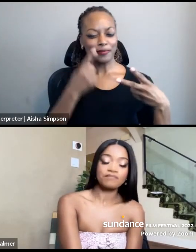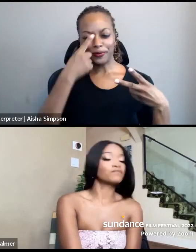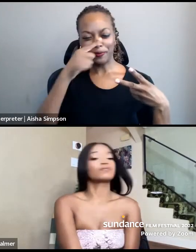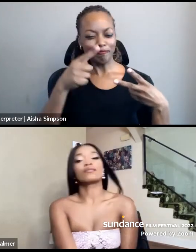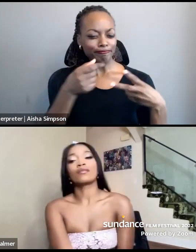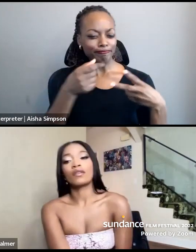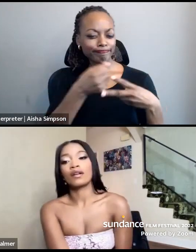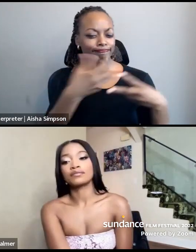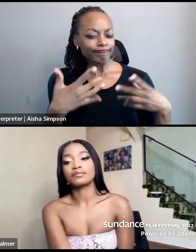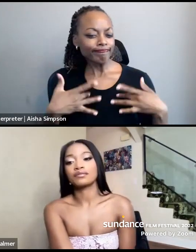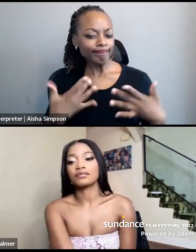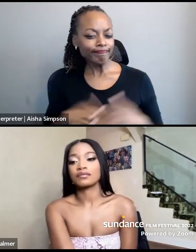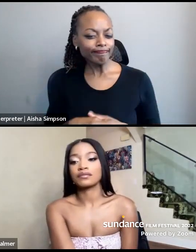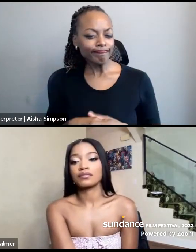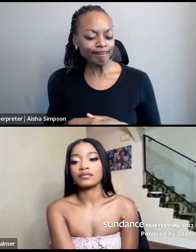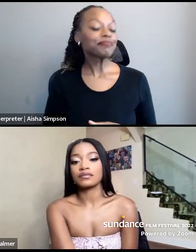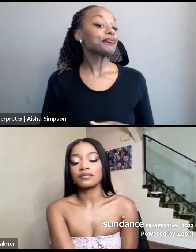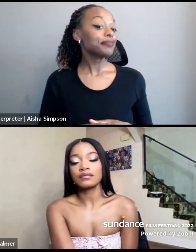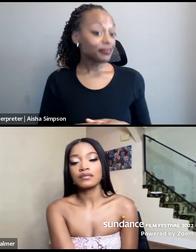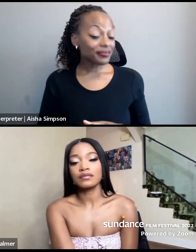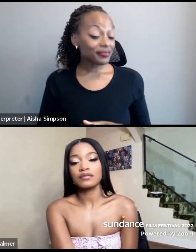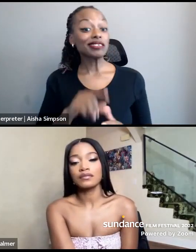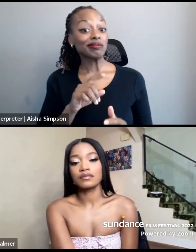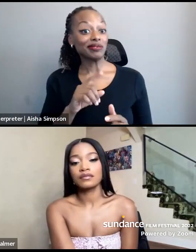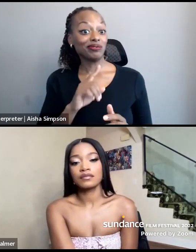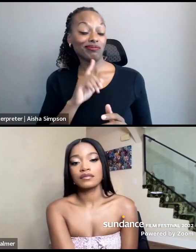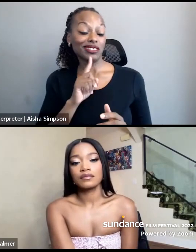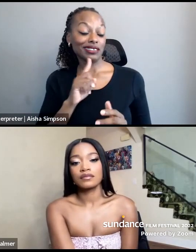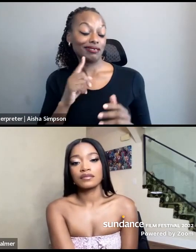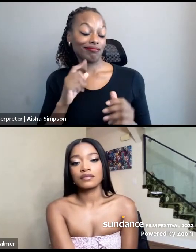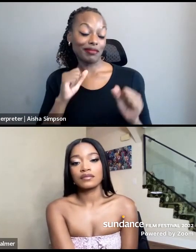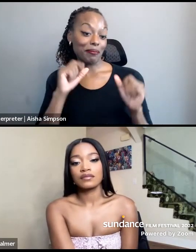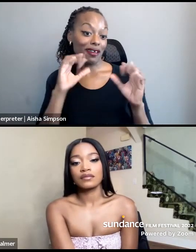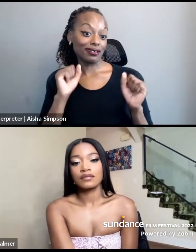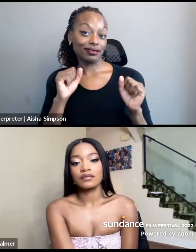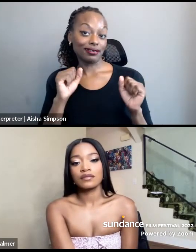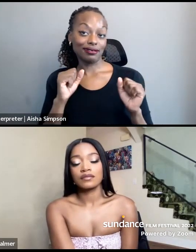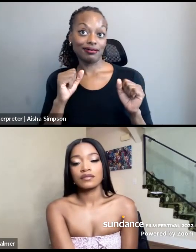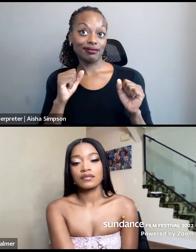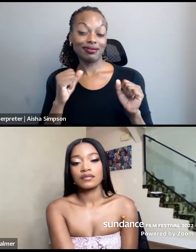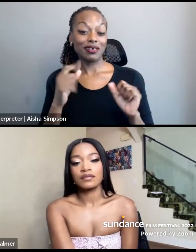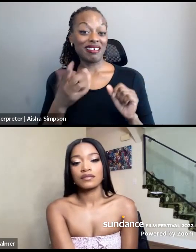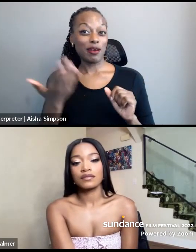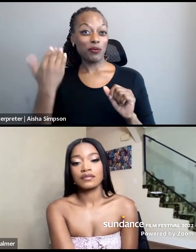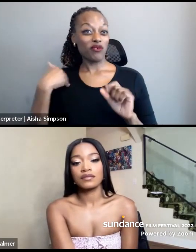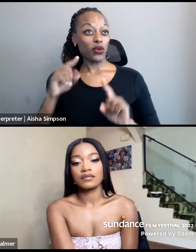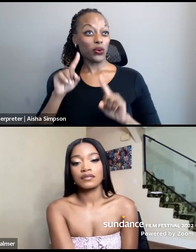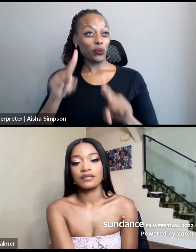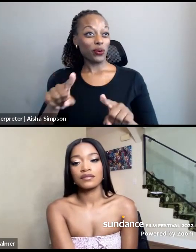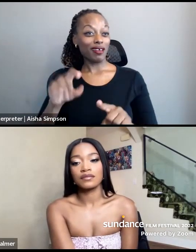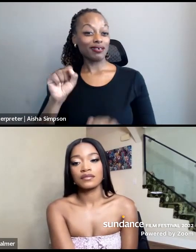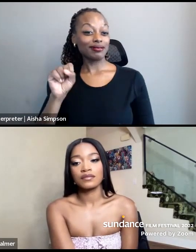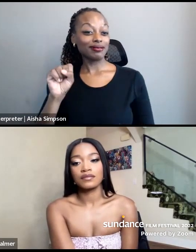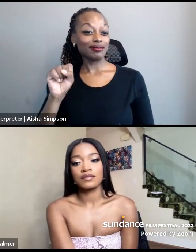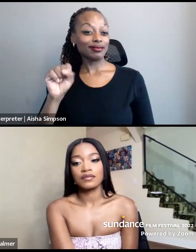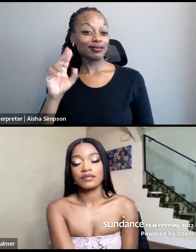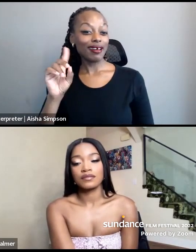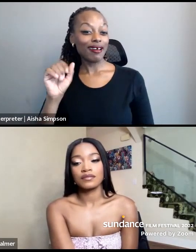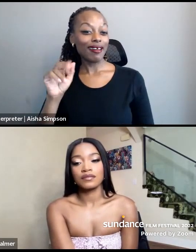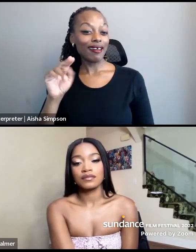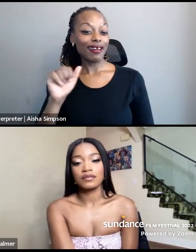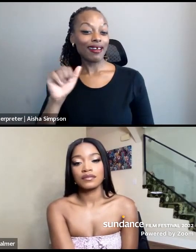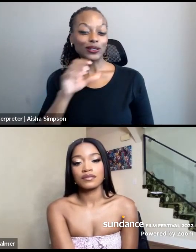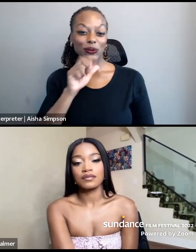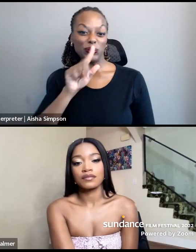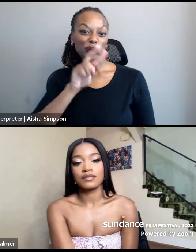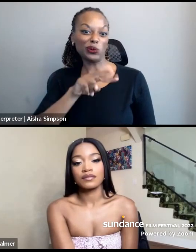it's kind of amazing. I haven't been to Sundance since I was like 22 or something, and these are the first two movies